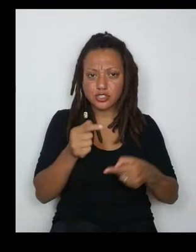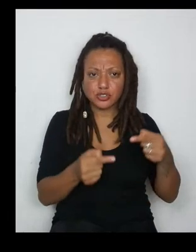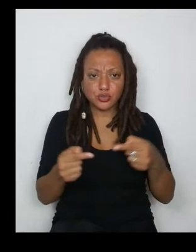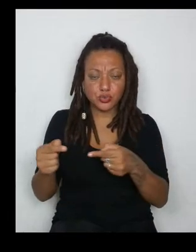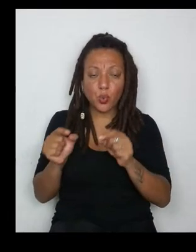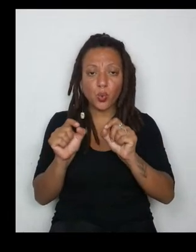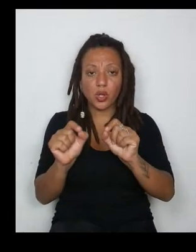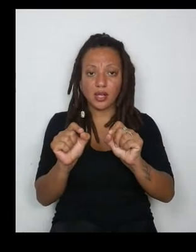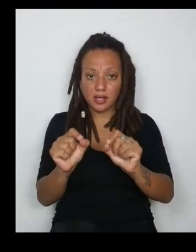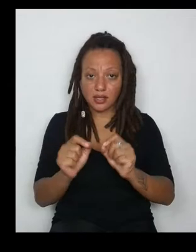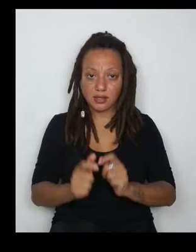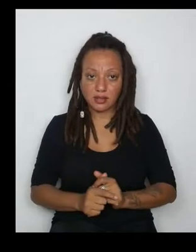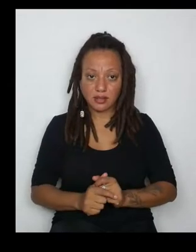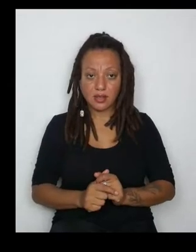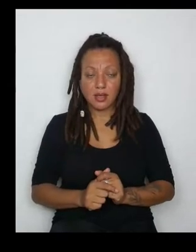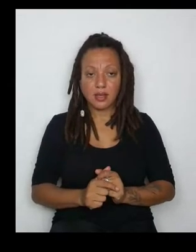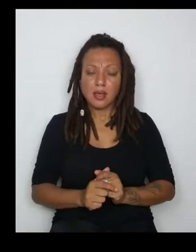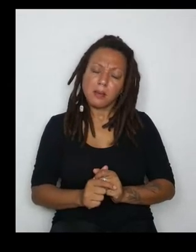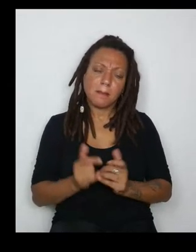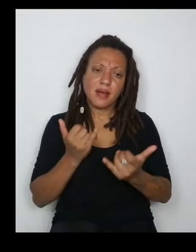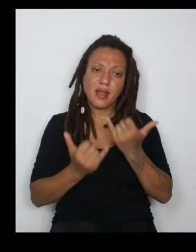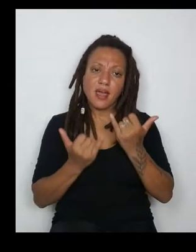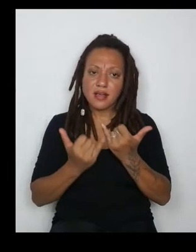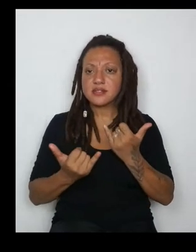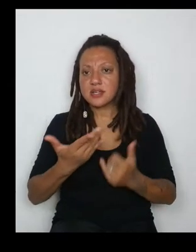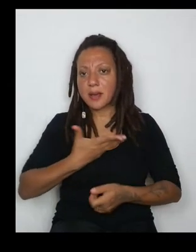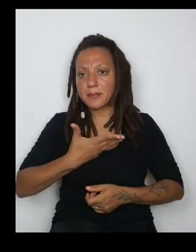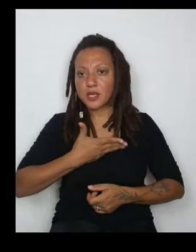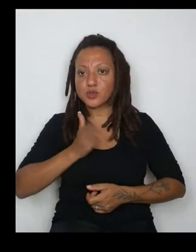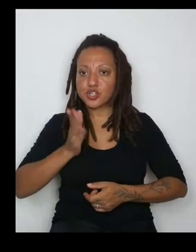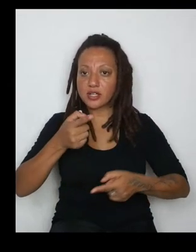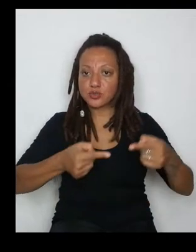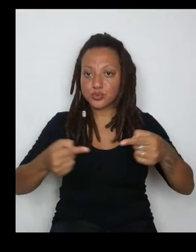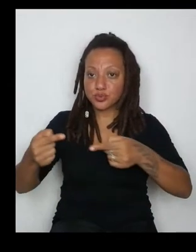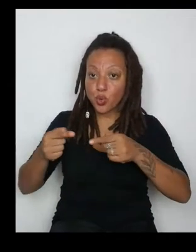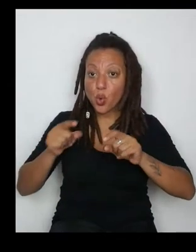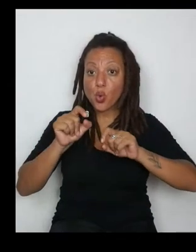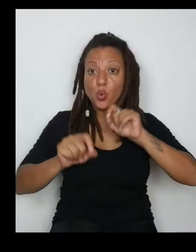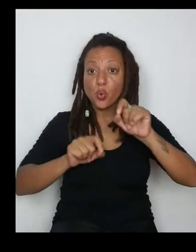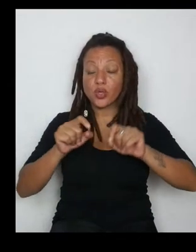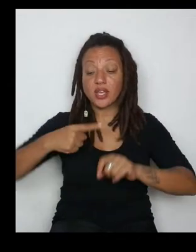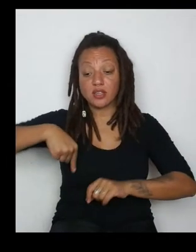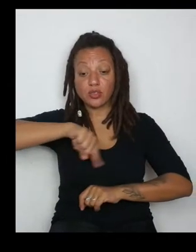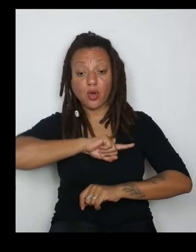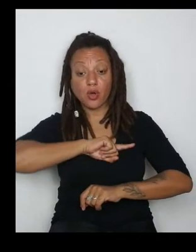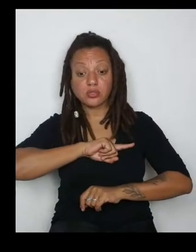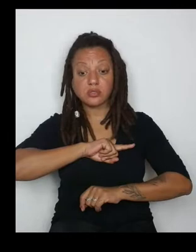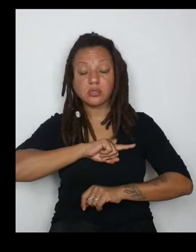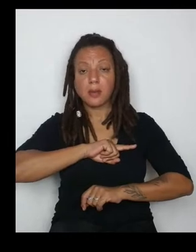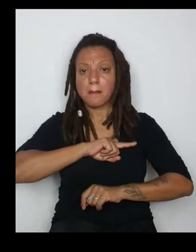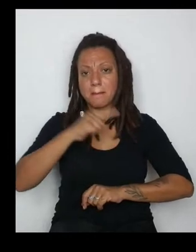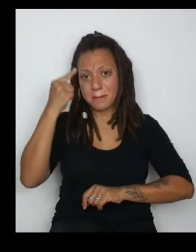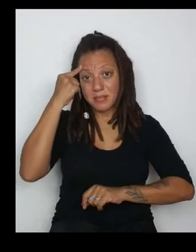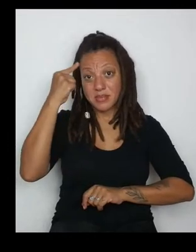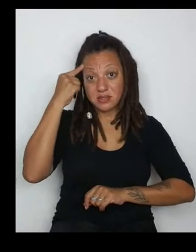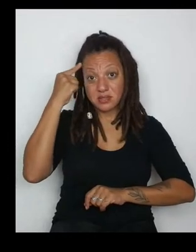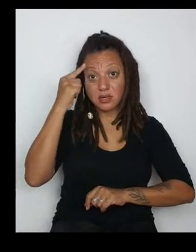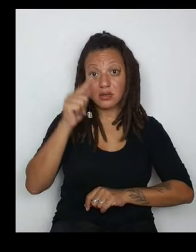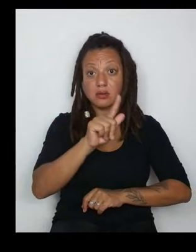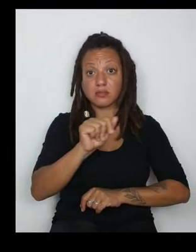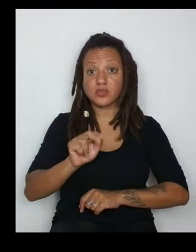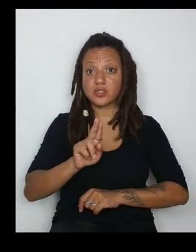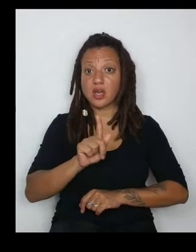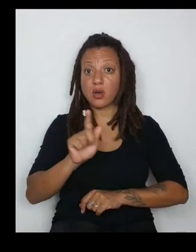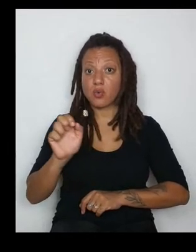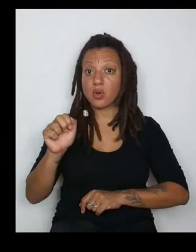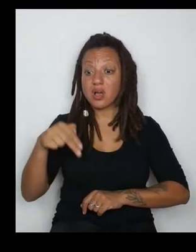do you know with gogan now the politics of the representation of gogan as everybody has shown you know starting with an octan